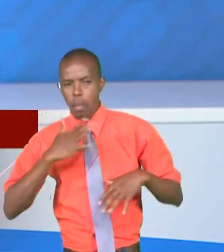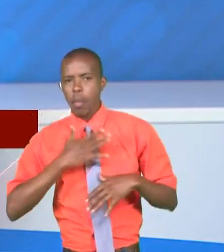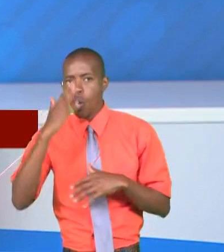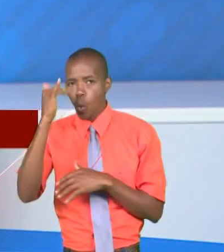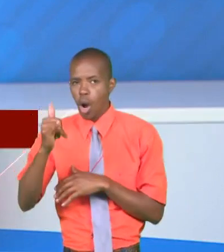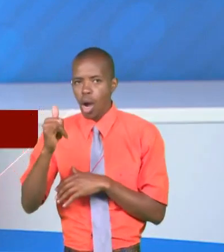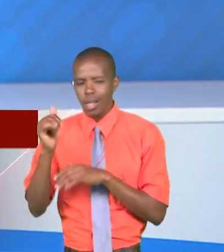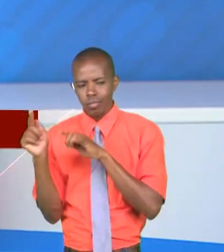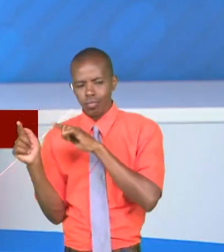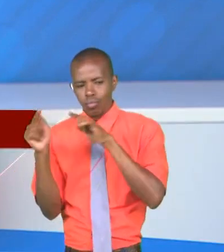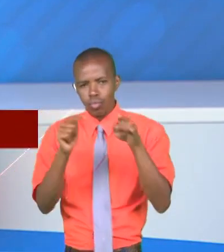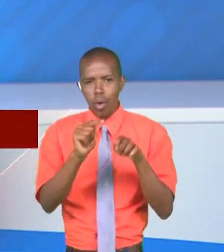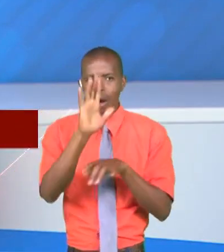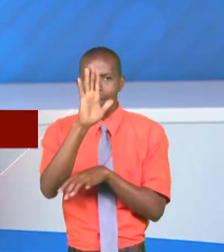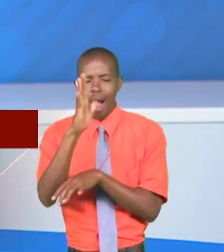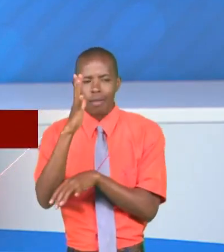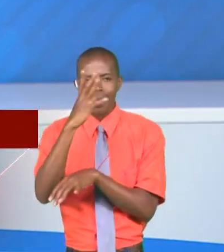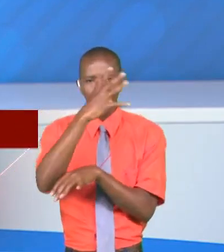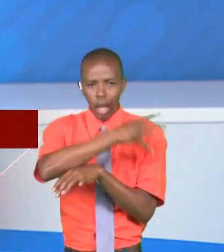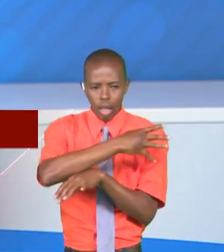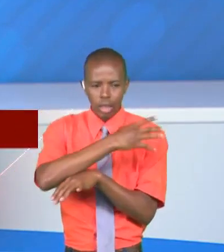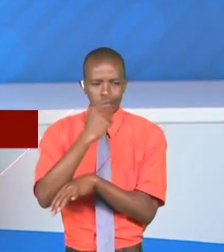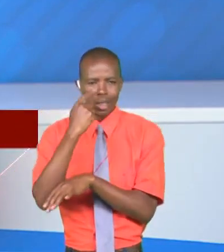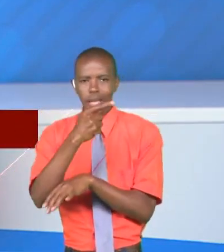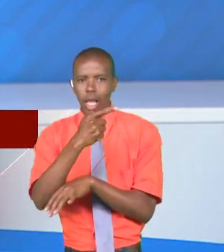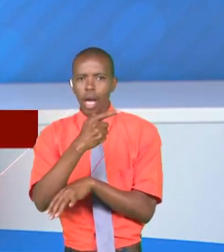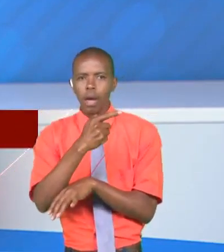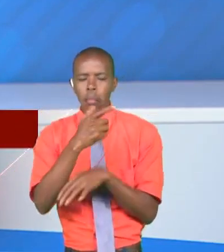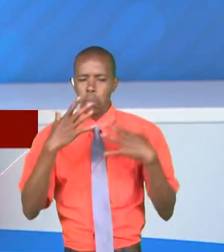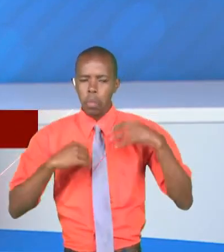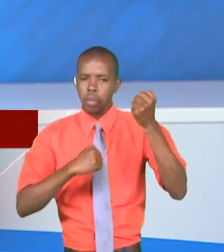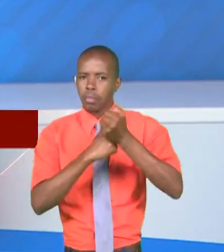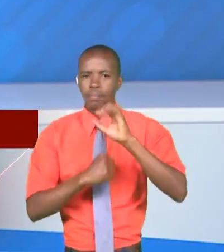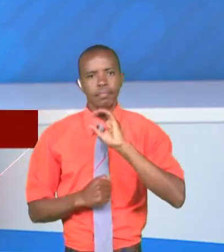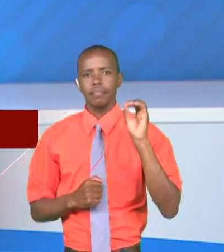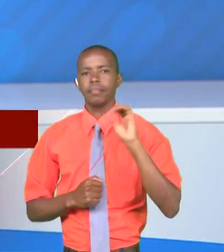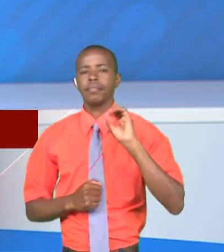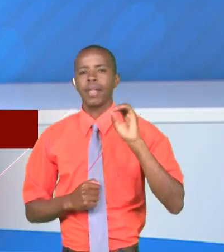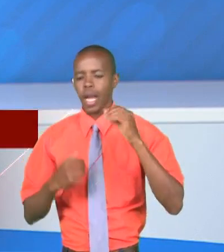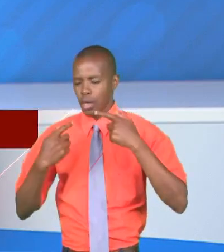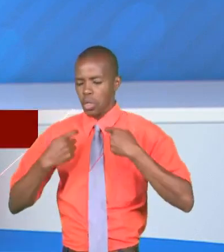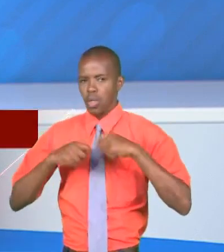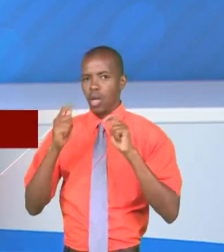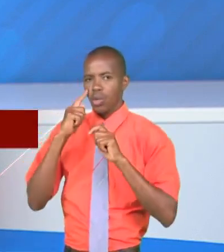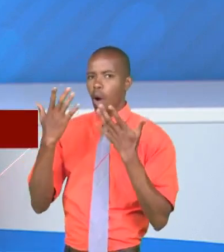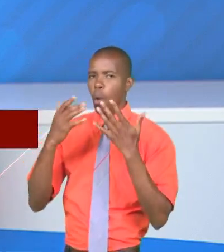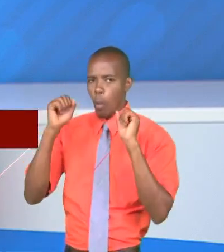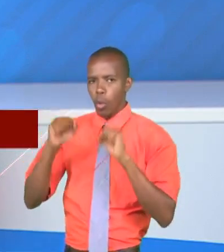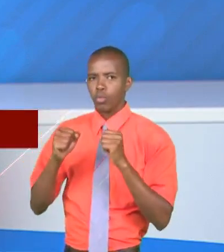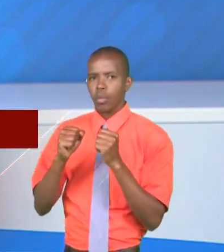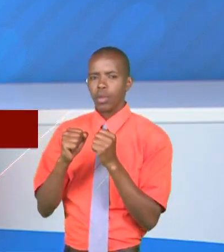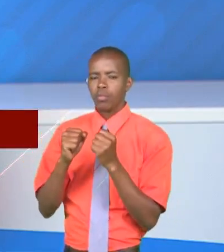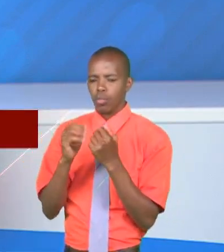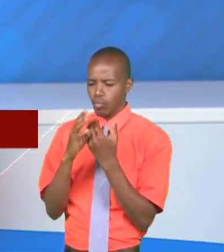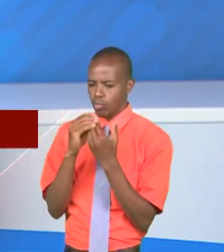because he went there for 5 days. And he found that the ground is not with them. And now he's trying to see how he can consolidate. But